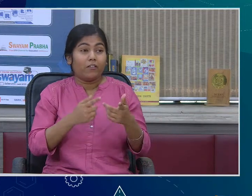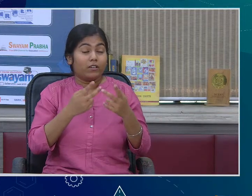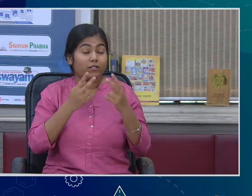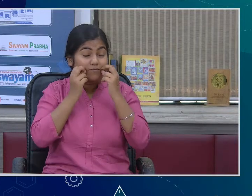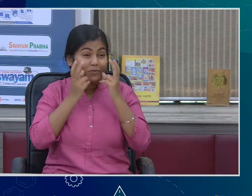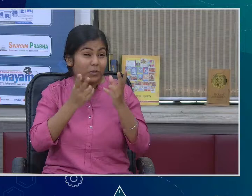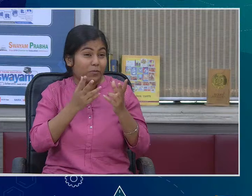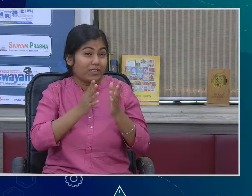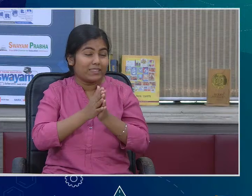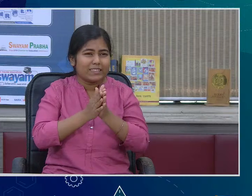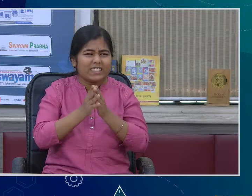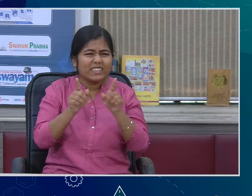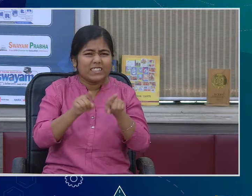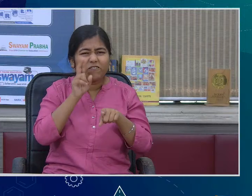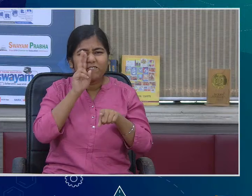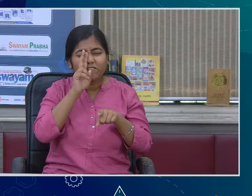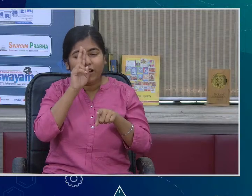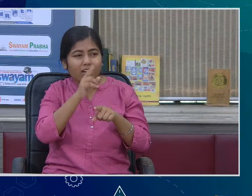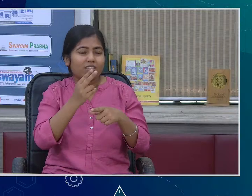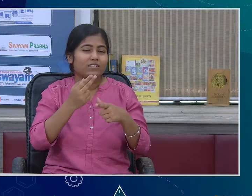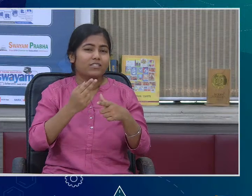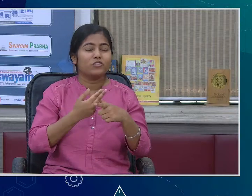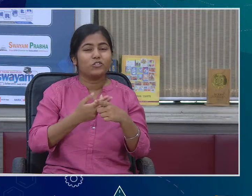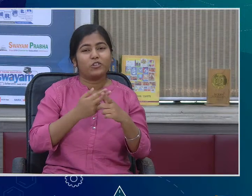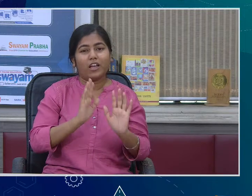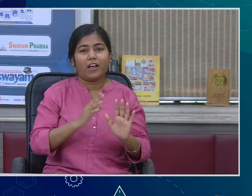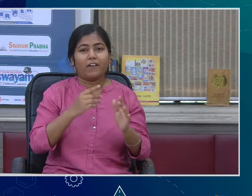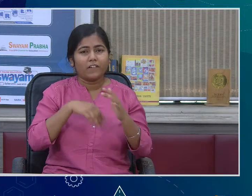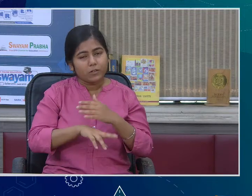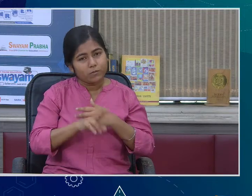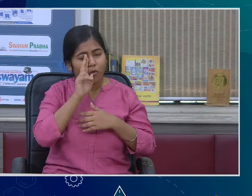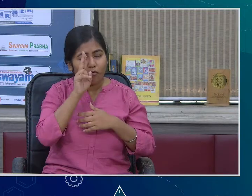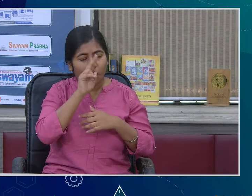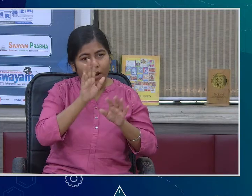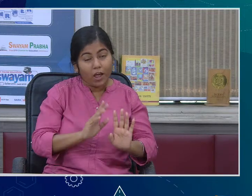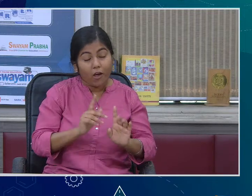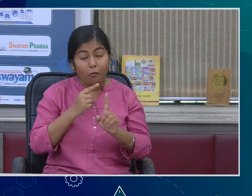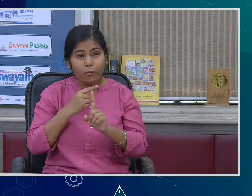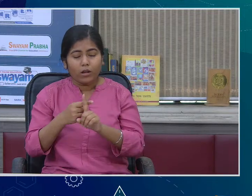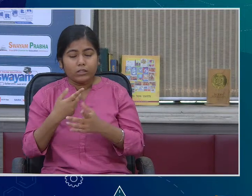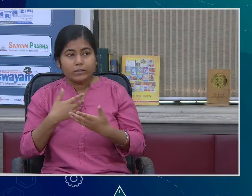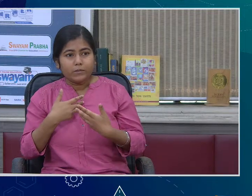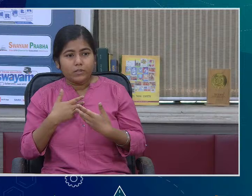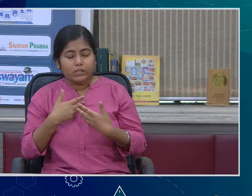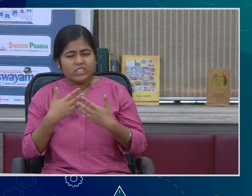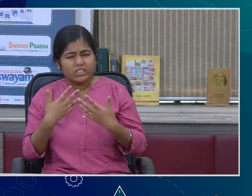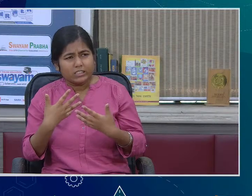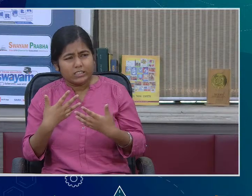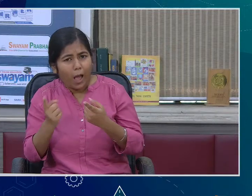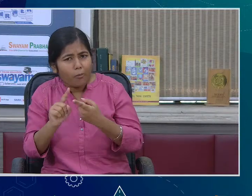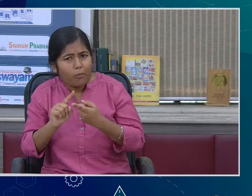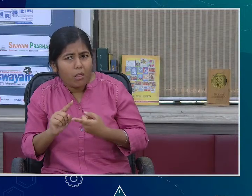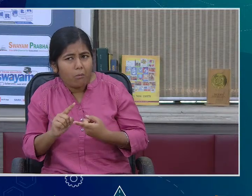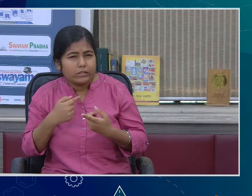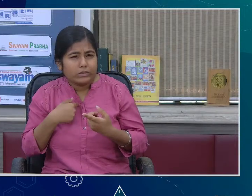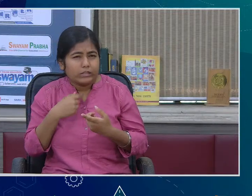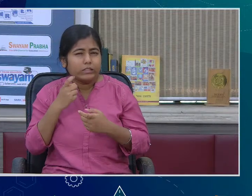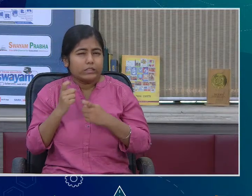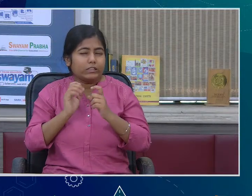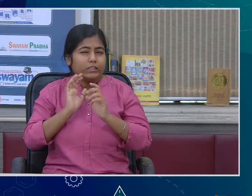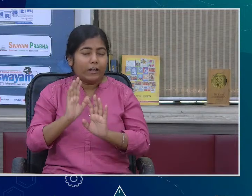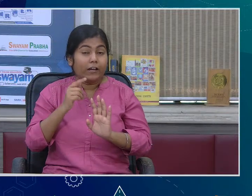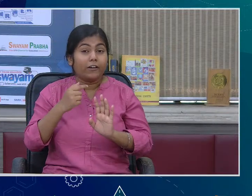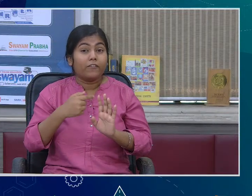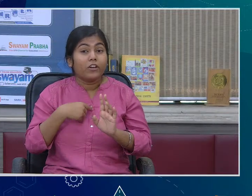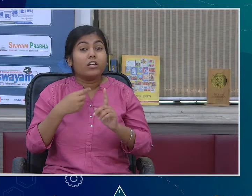story. It has amusement as well as suspense in it. And the whole story revolves